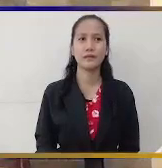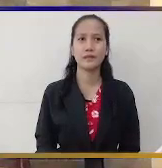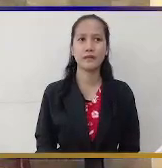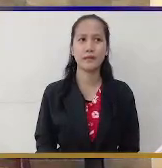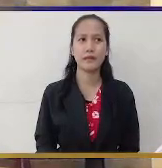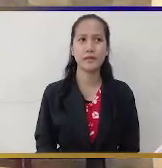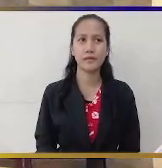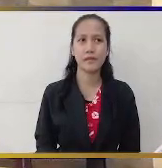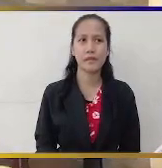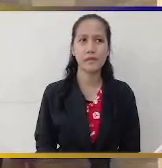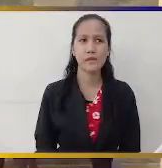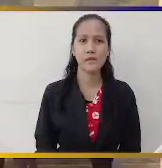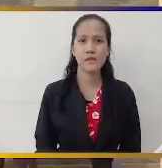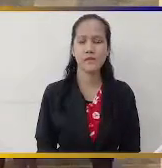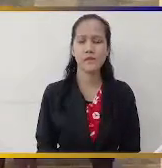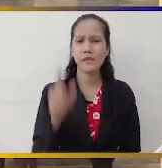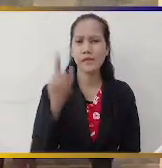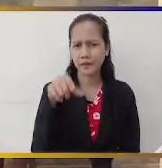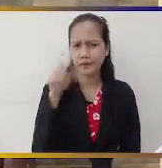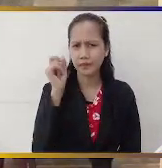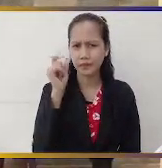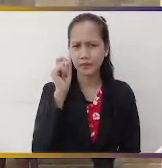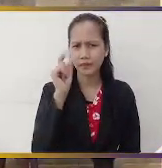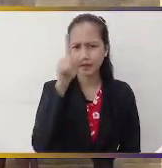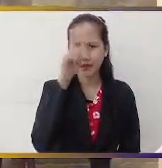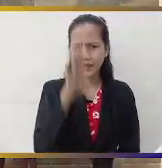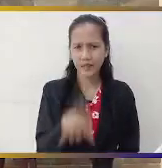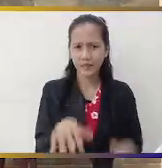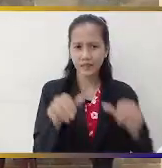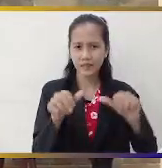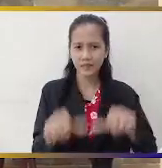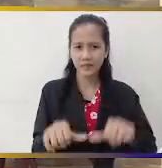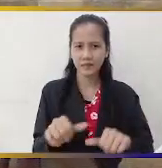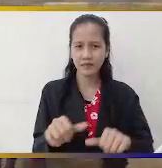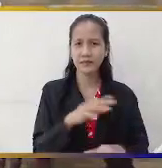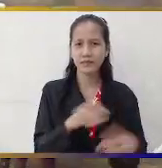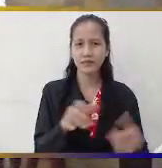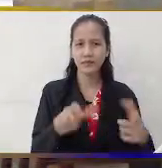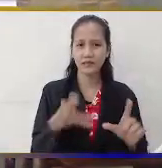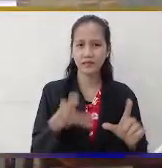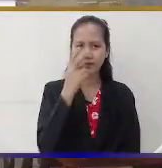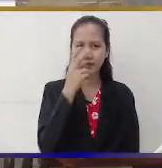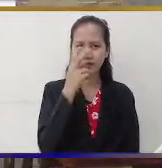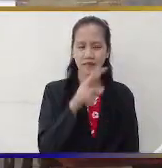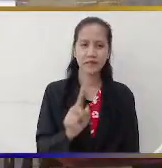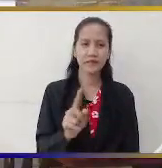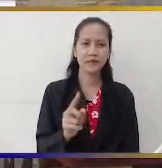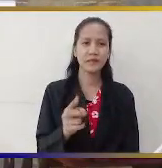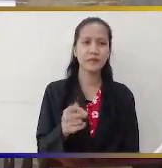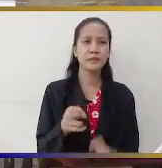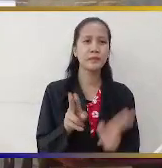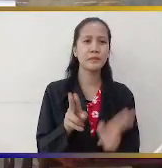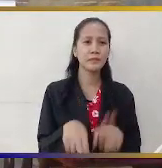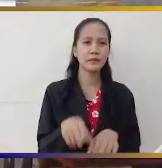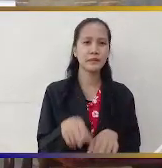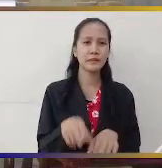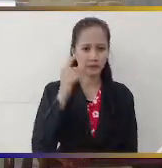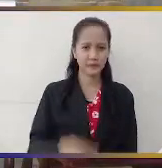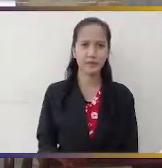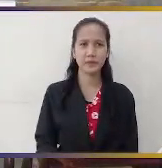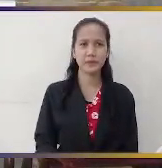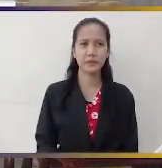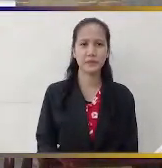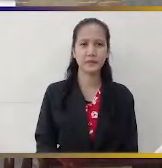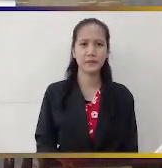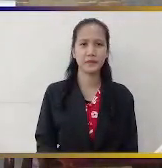You say, I don't know if God is able. Well, go plant a few seeds and see what happens. The plant comes up. Amen? And